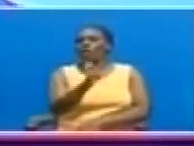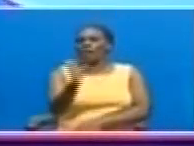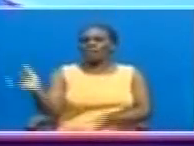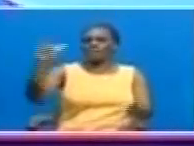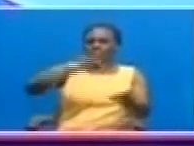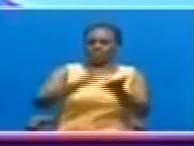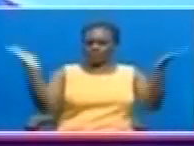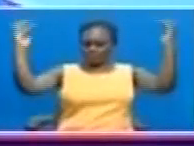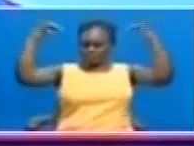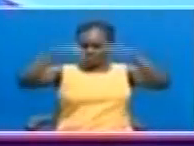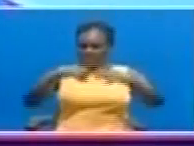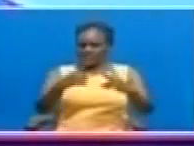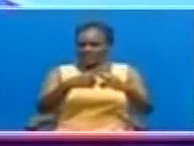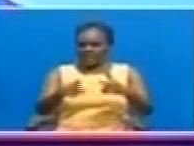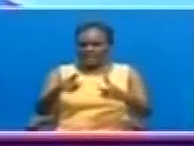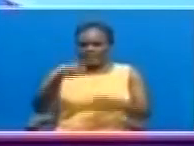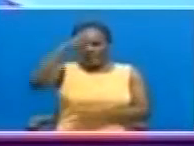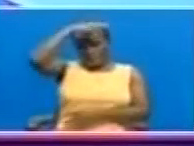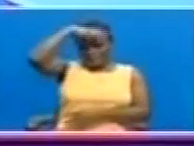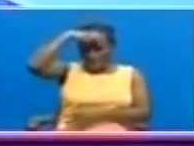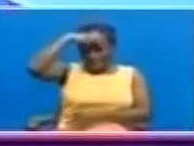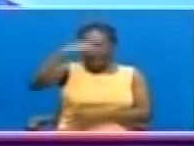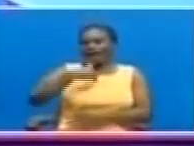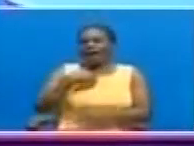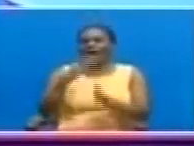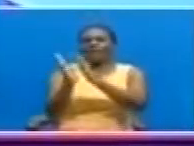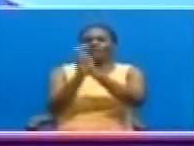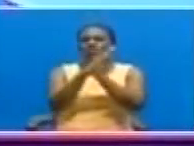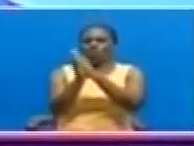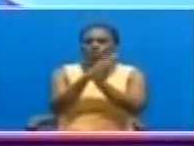summit begins. Betty Kyalo drove around and filed this for you.